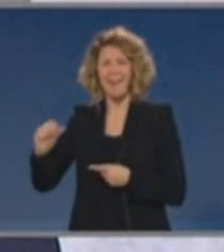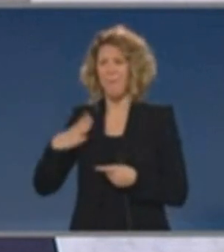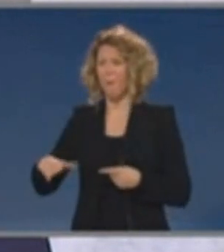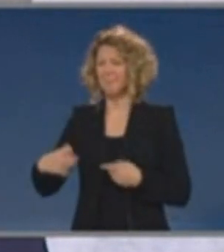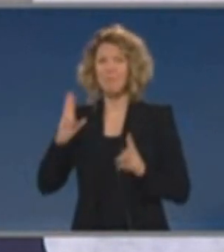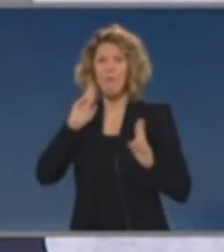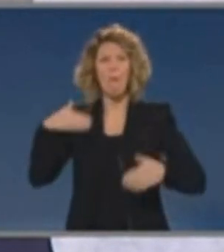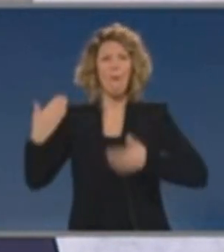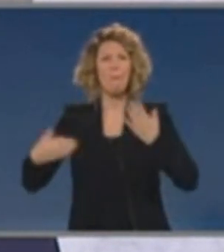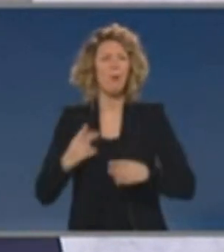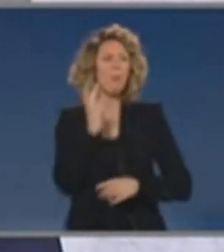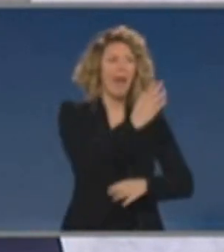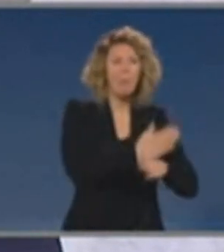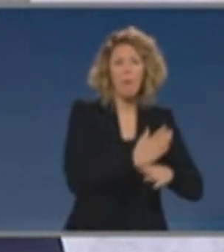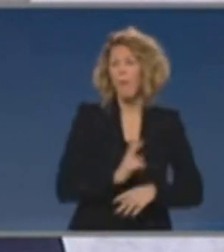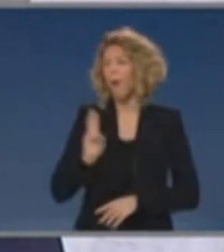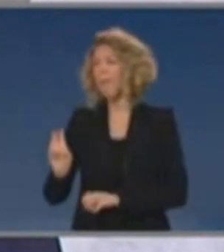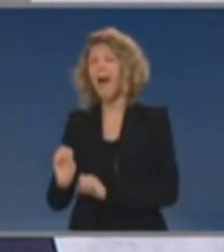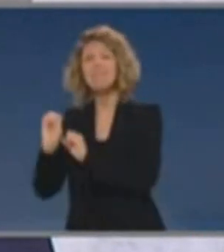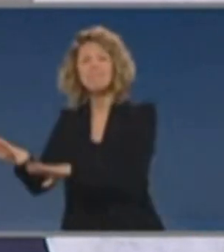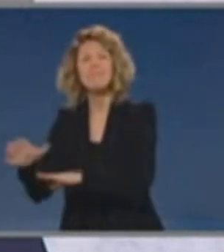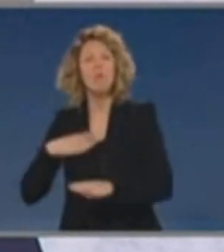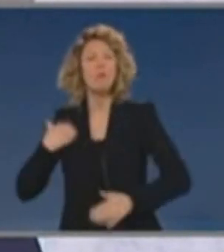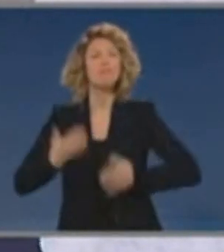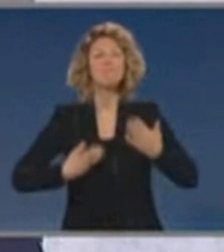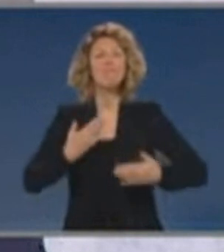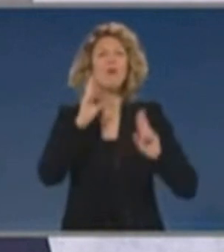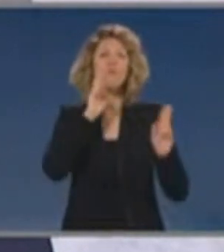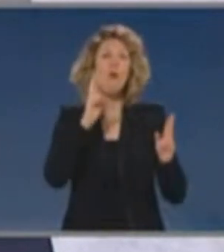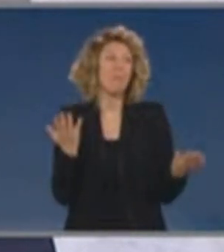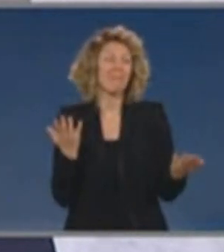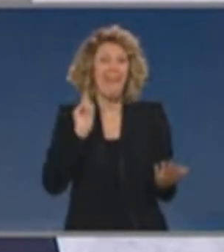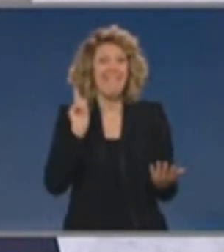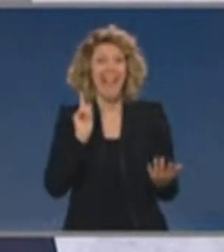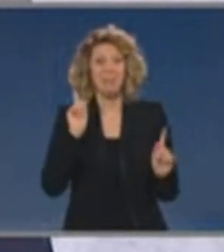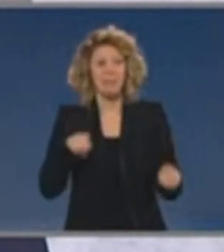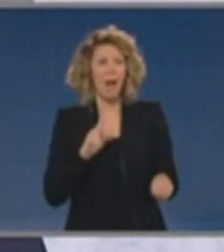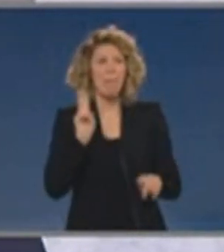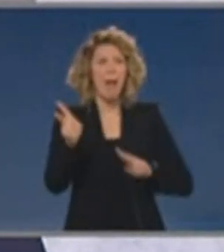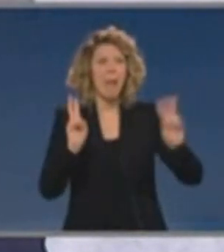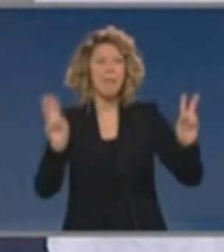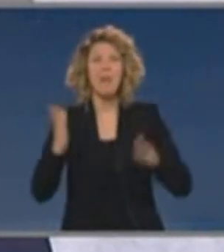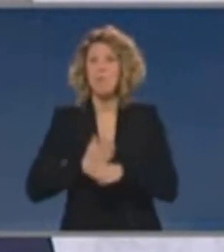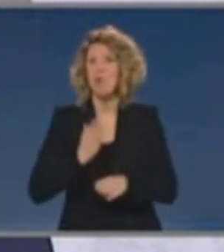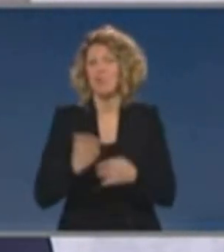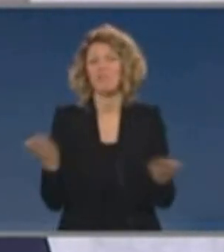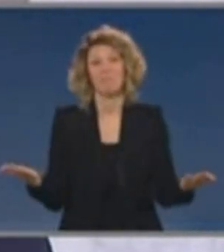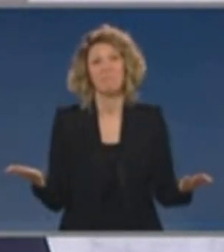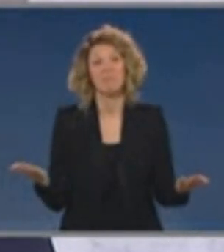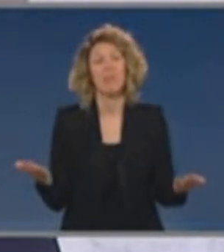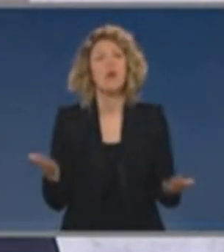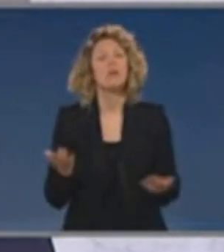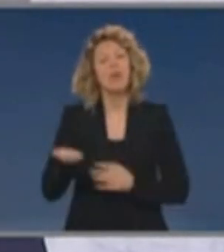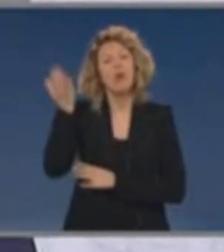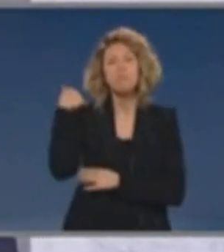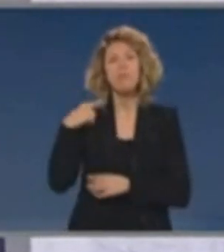arrangement, which will enable greater capacity. With more people going back to work. There is rising levels of demand,